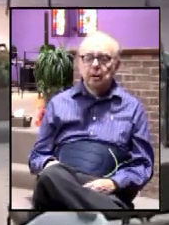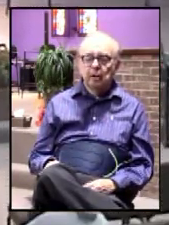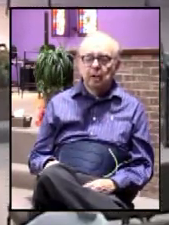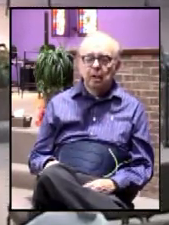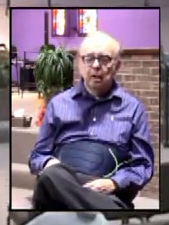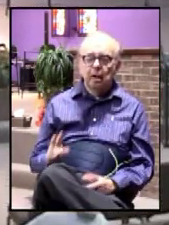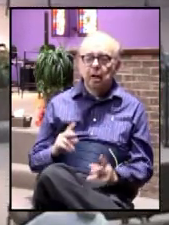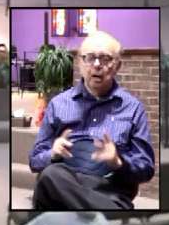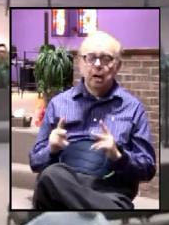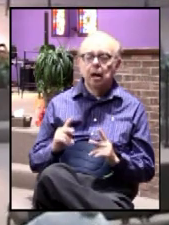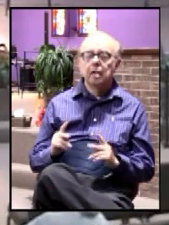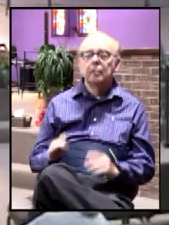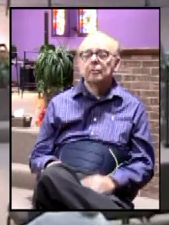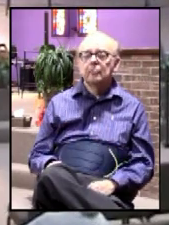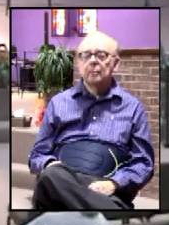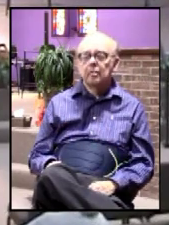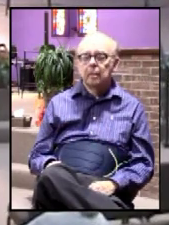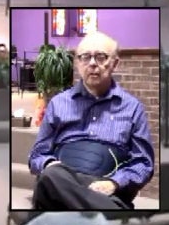67 people.